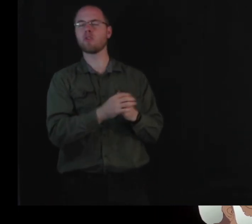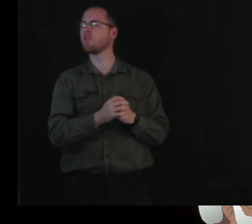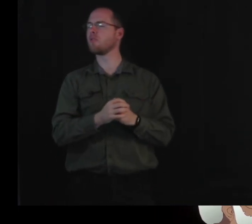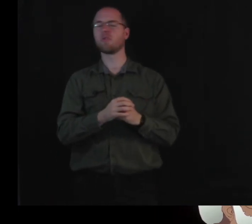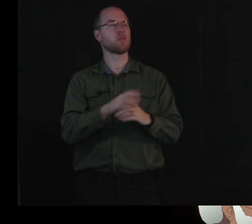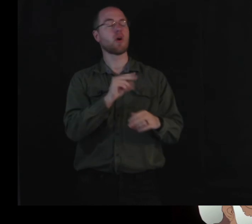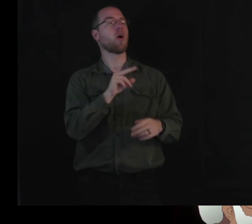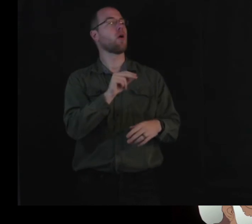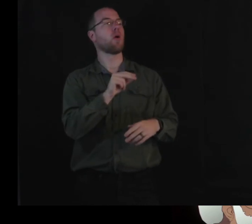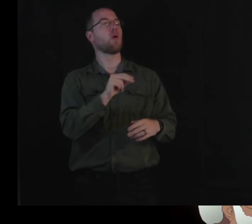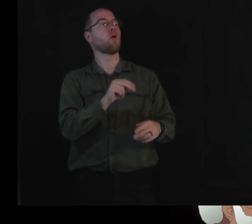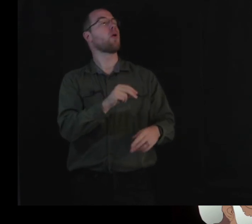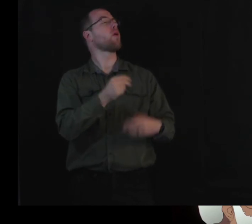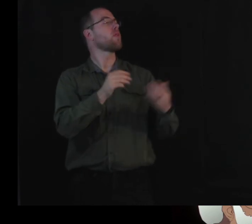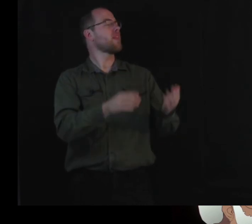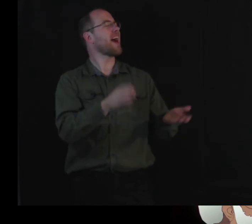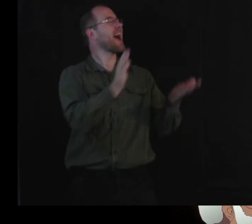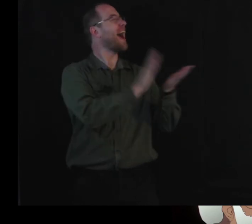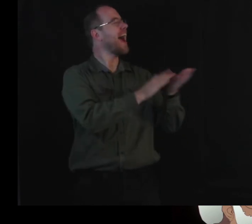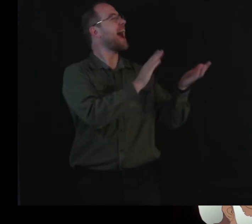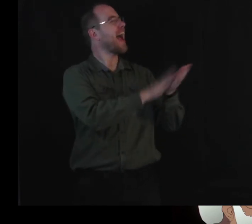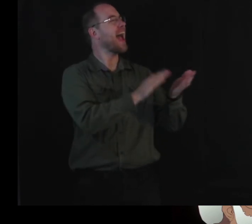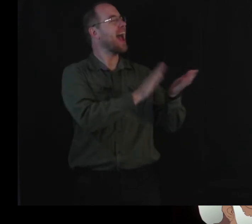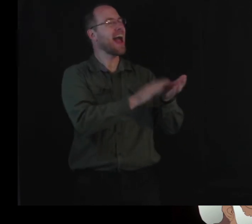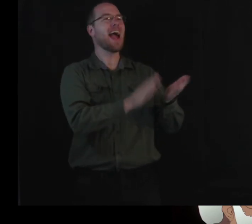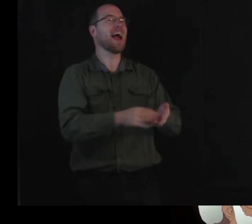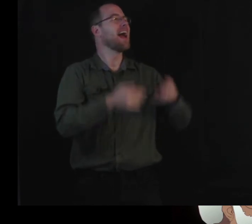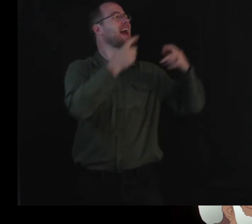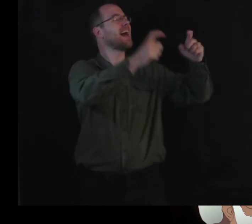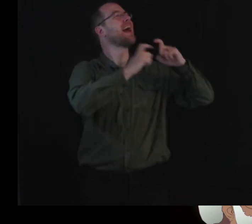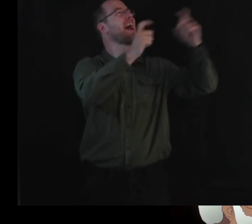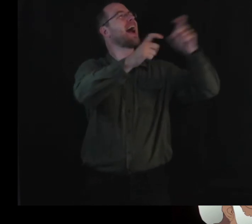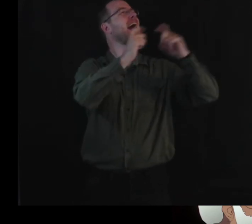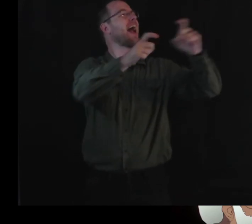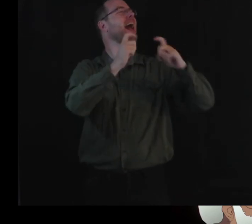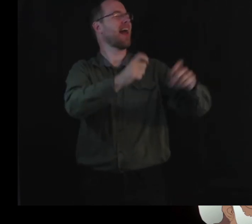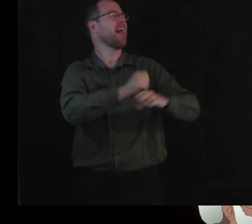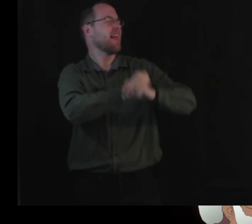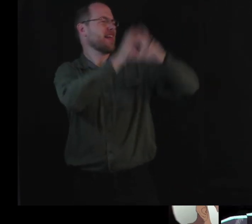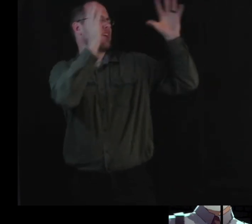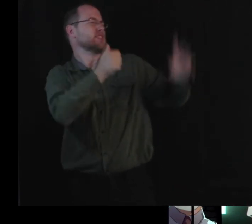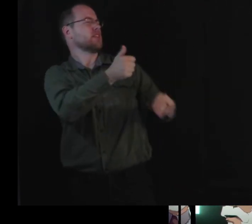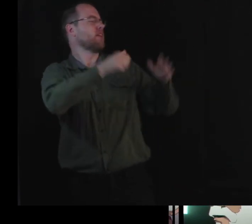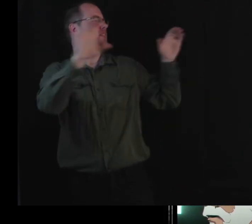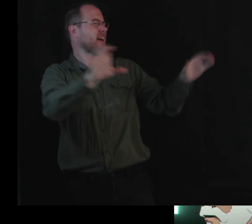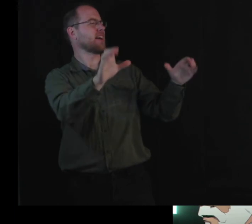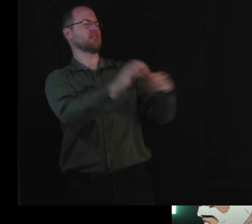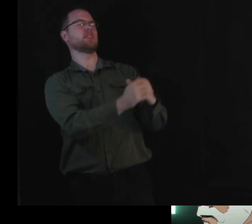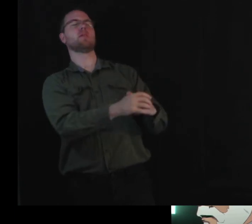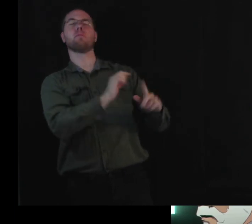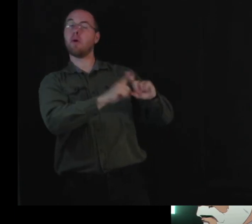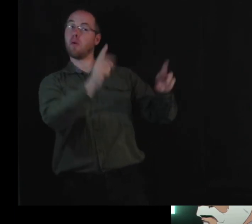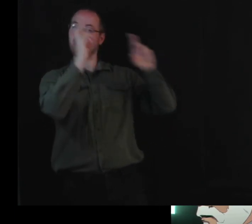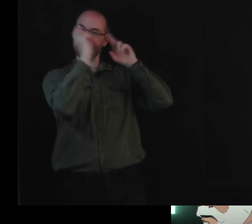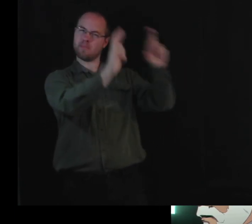and lands and the illusion of self-determinism, but they don't respect them.